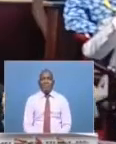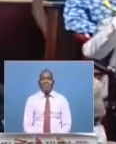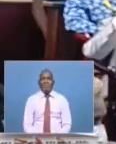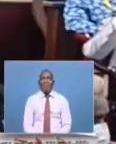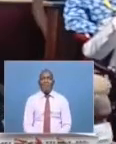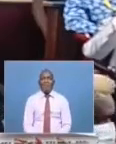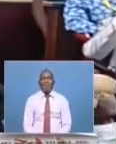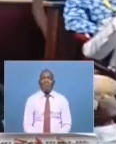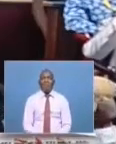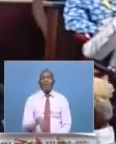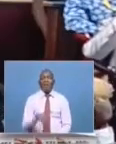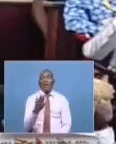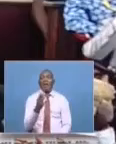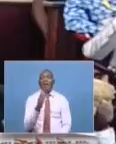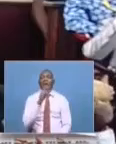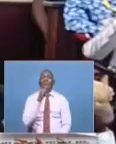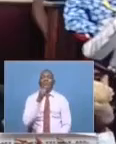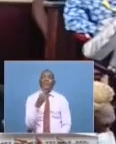And